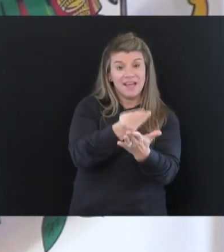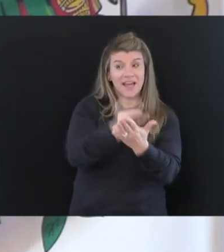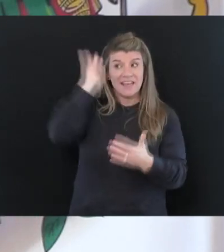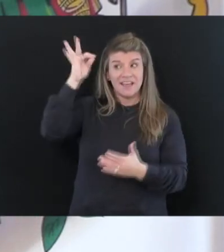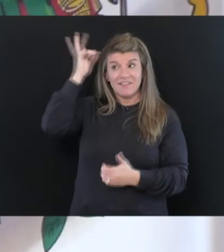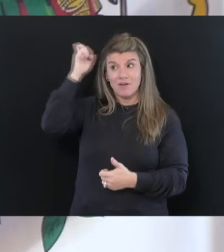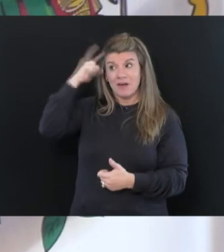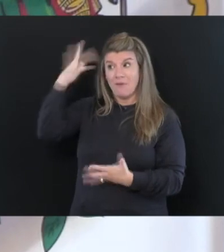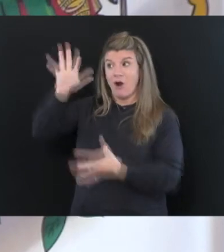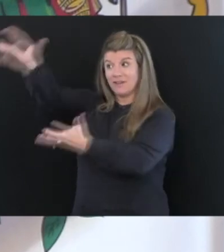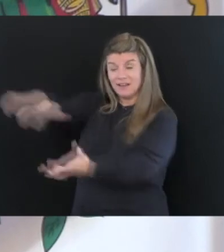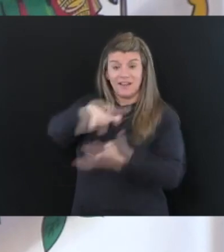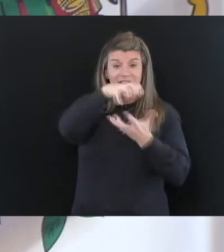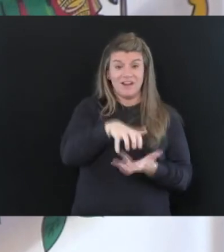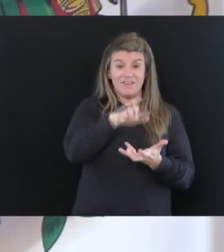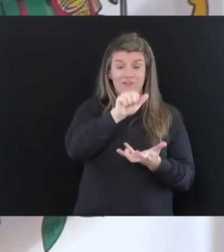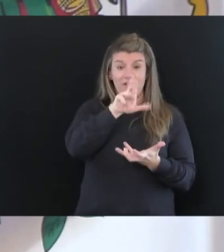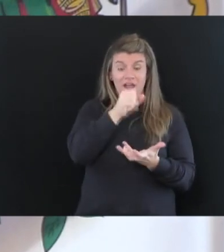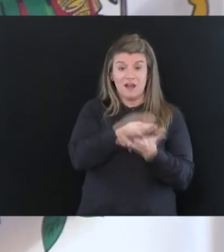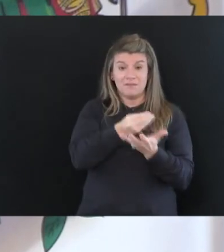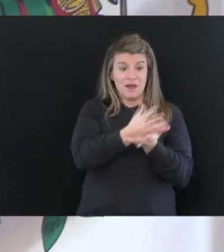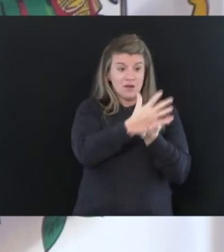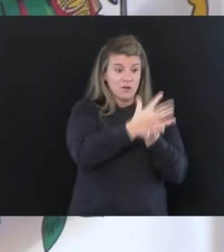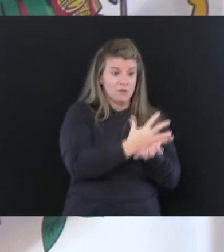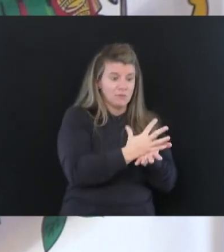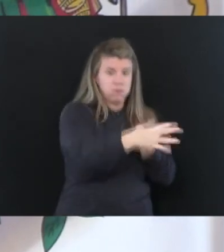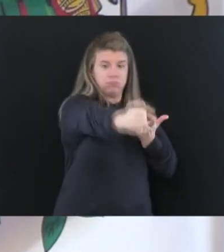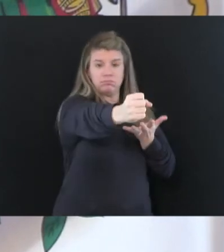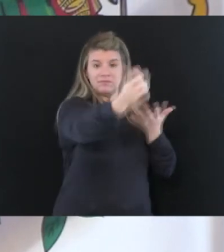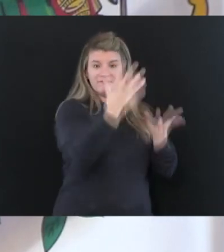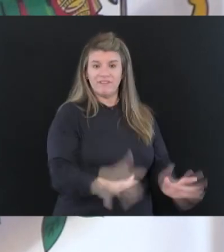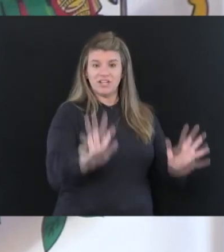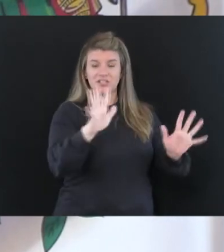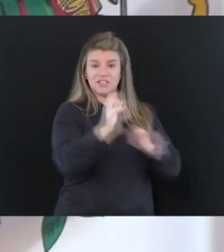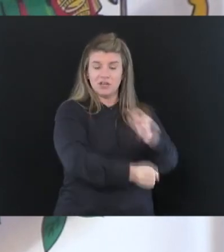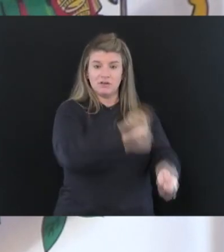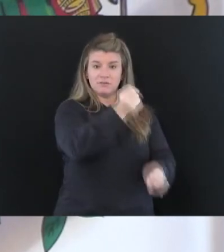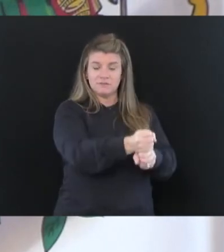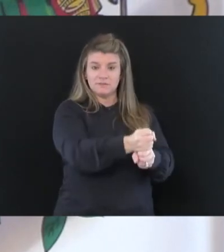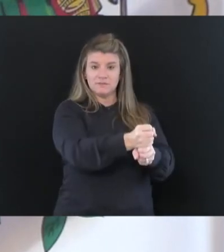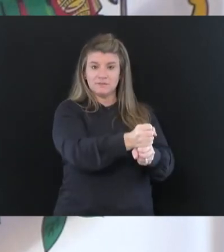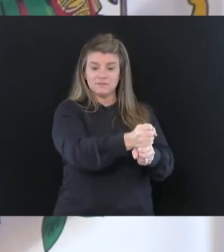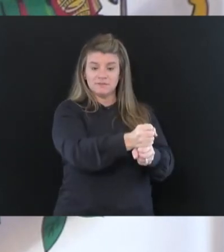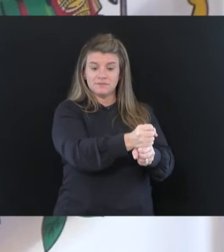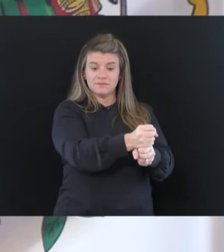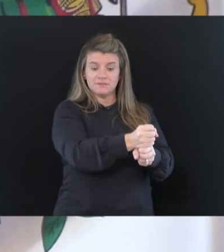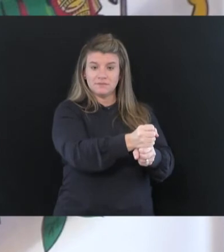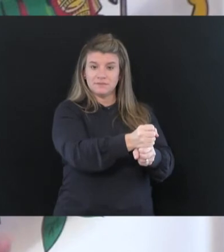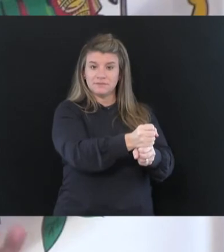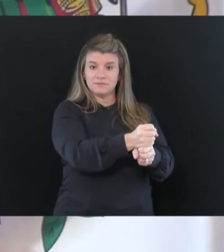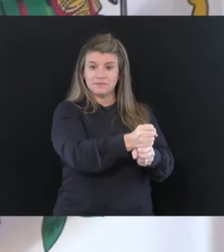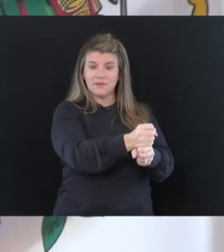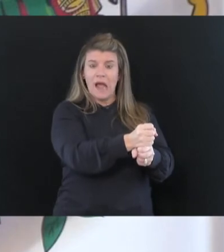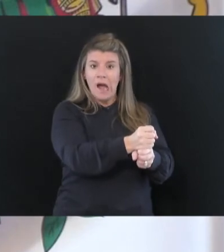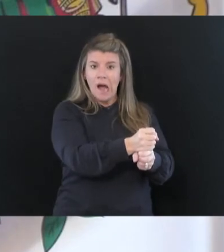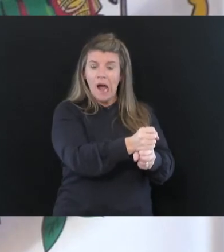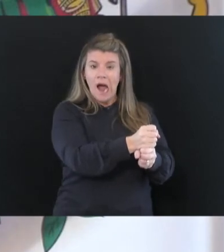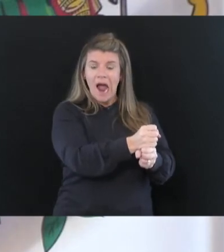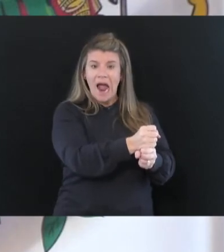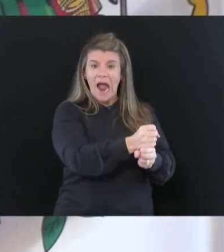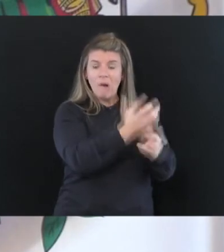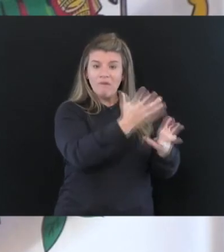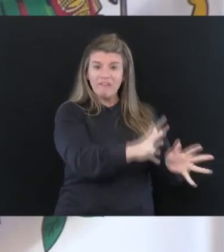CARES Act, and what happens if we get to the end of the year and we've still got a real demand for testing